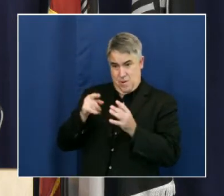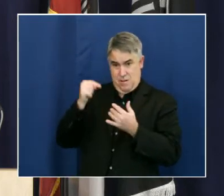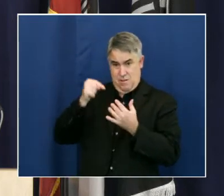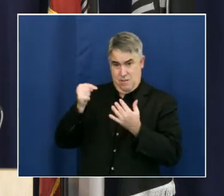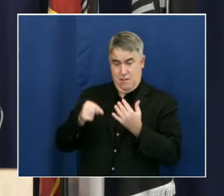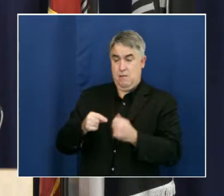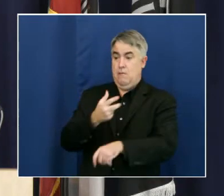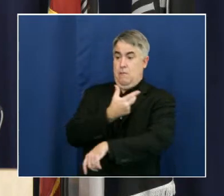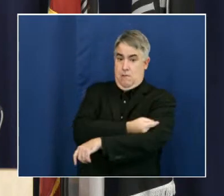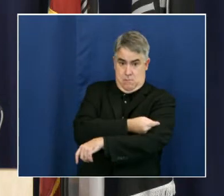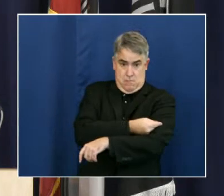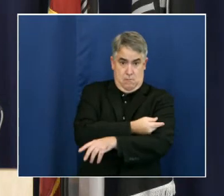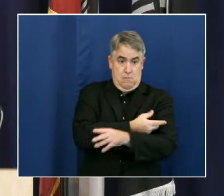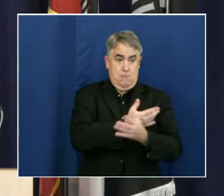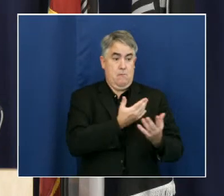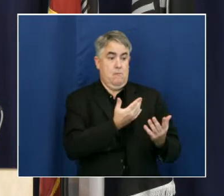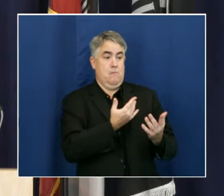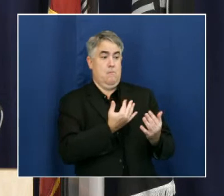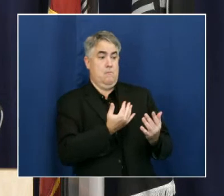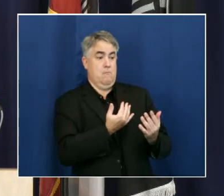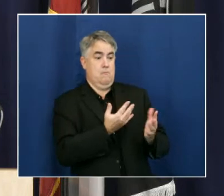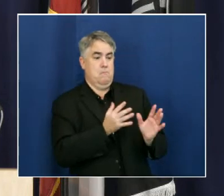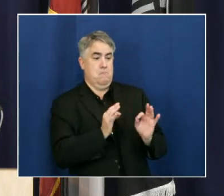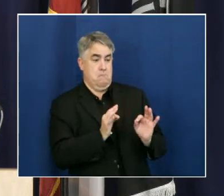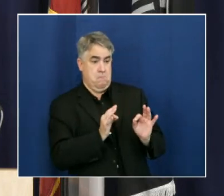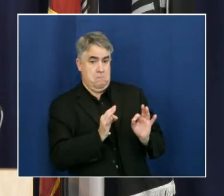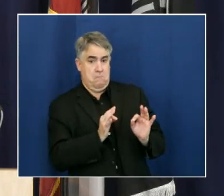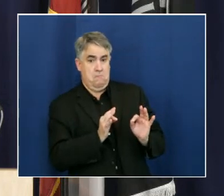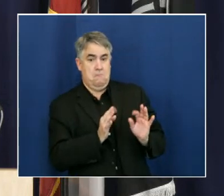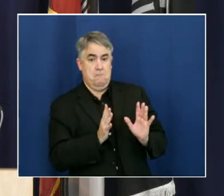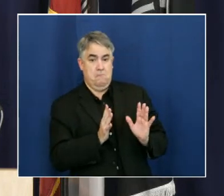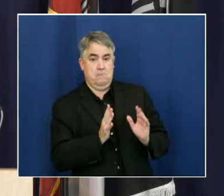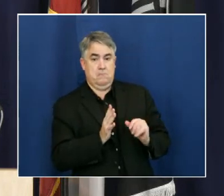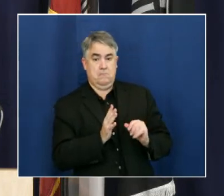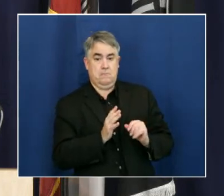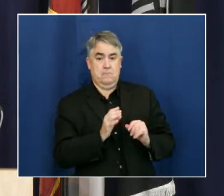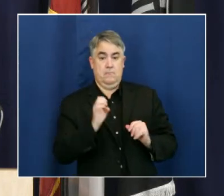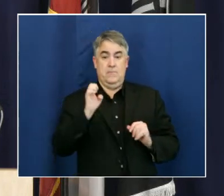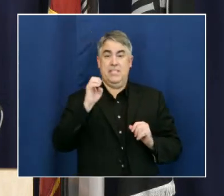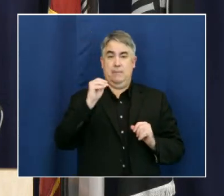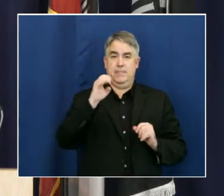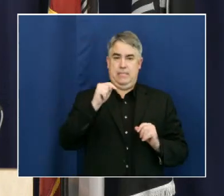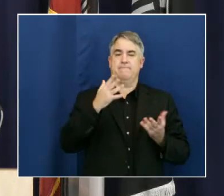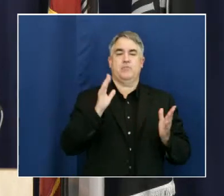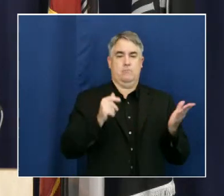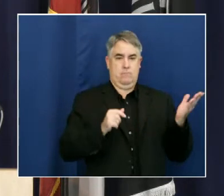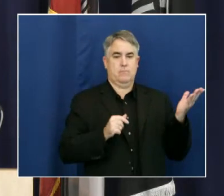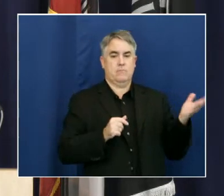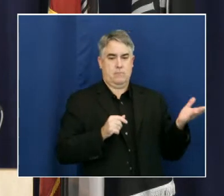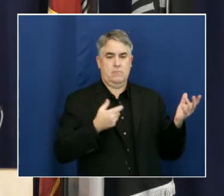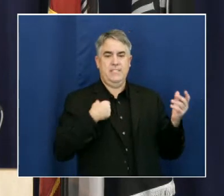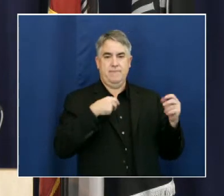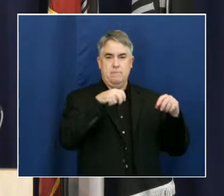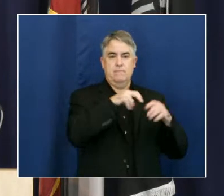allergic reactions. In this particular case, there's EMTs and ambulances on site, so it's a rapid